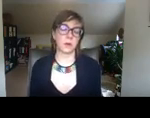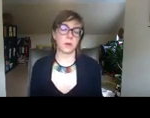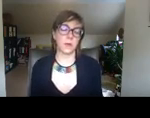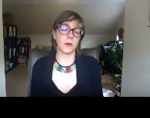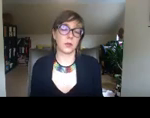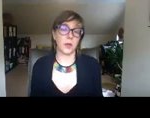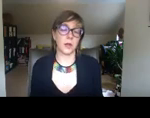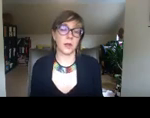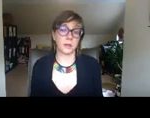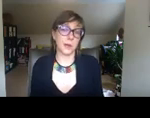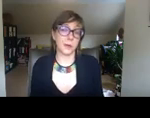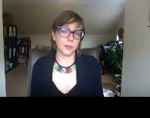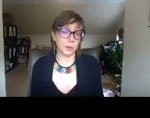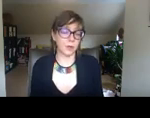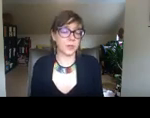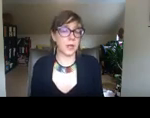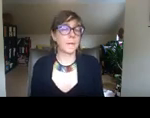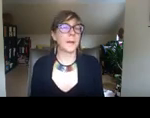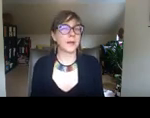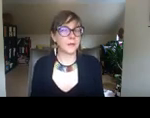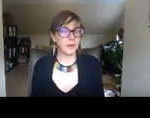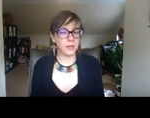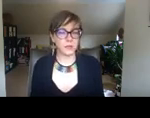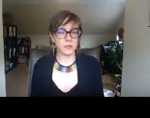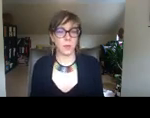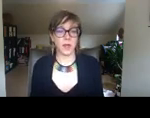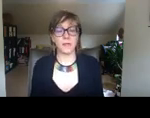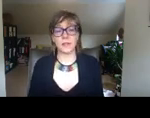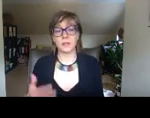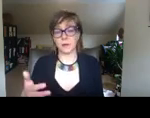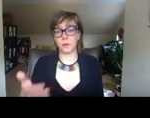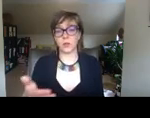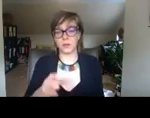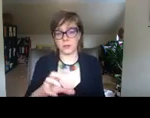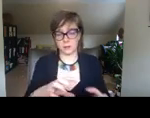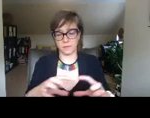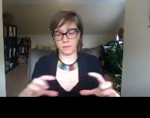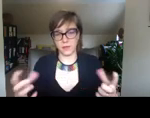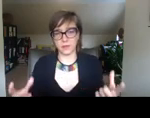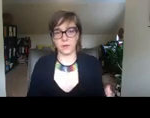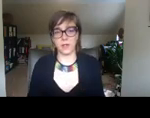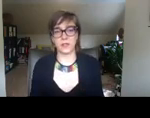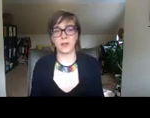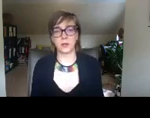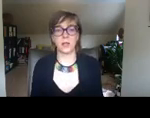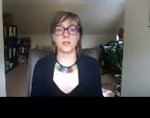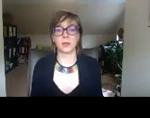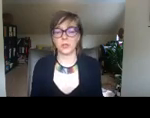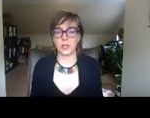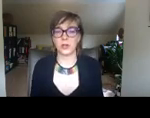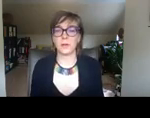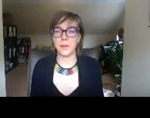learn in our training as medical interpreters, but it's a very interesting way. And this, of course, this phrase here,